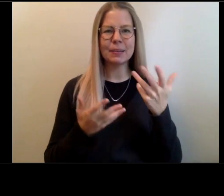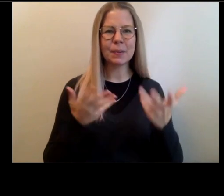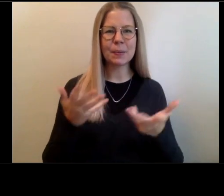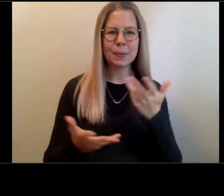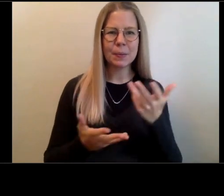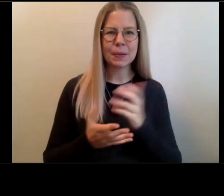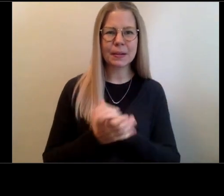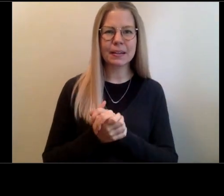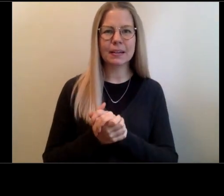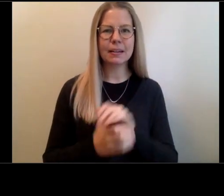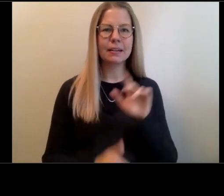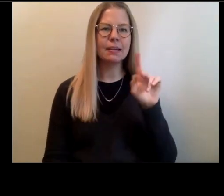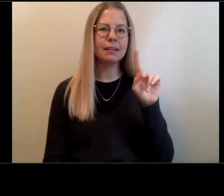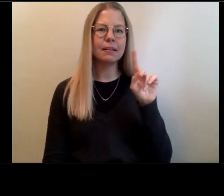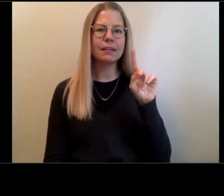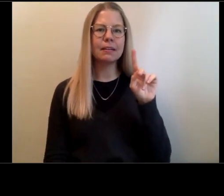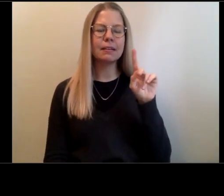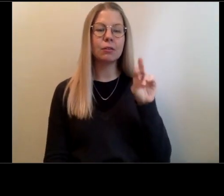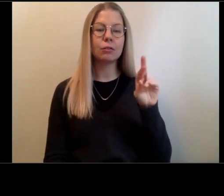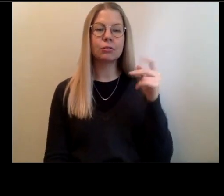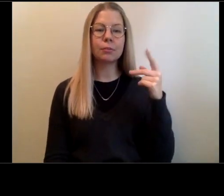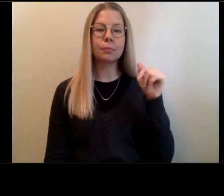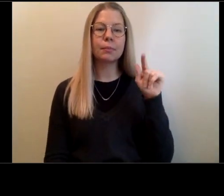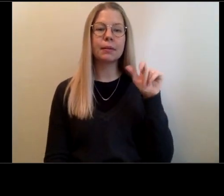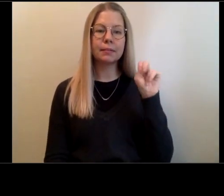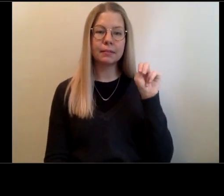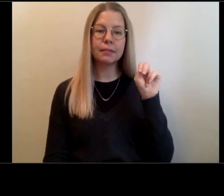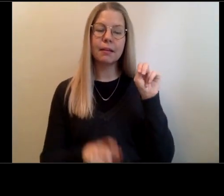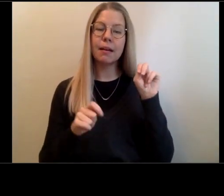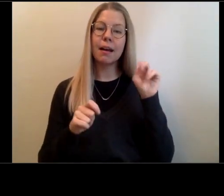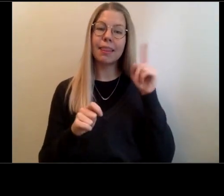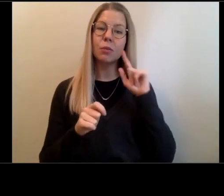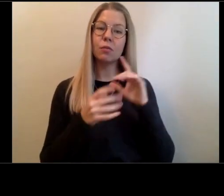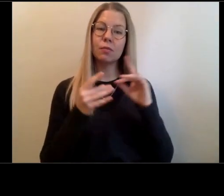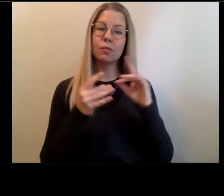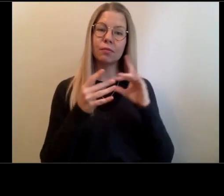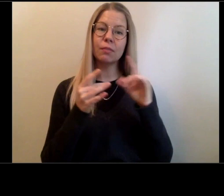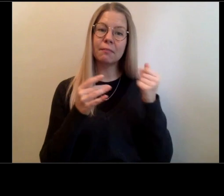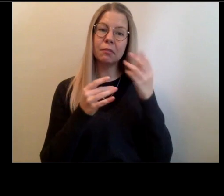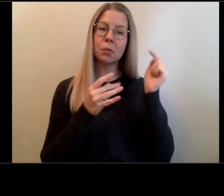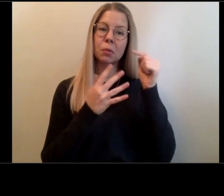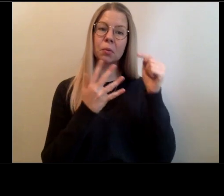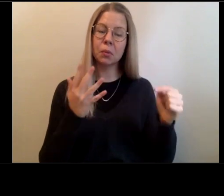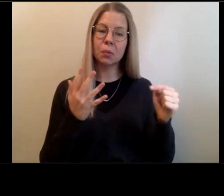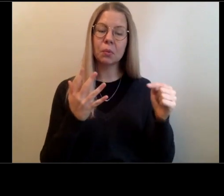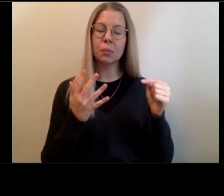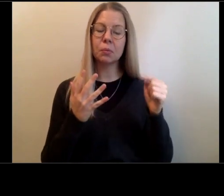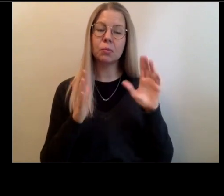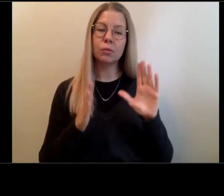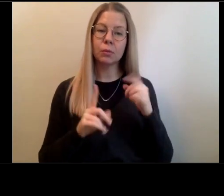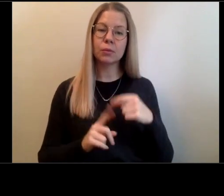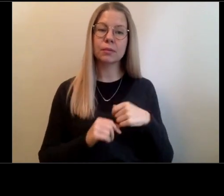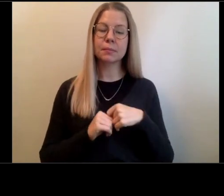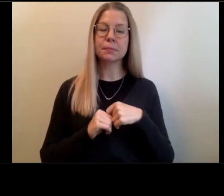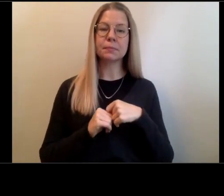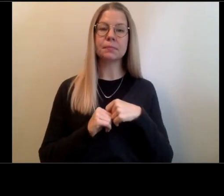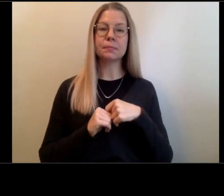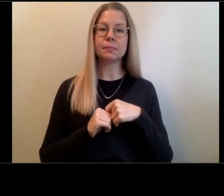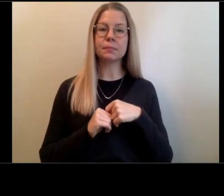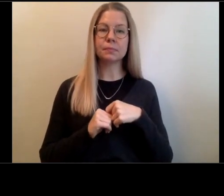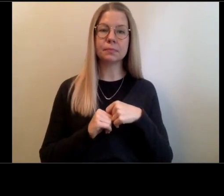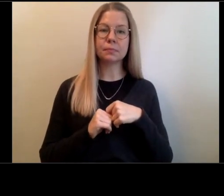a few really wonderful points. And my first comment would be, I'd be